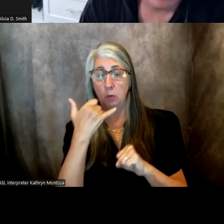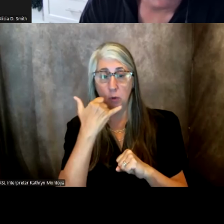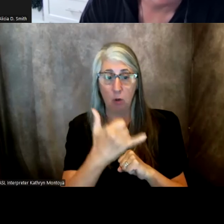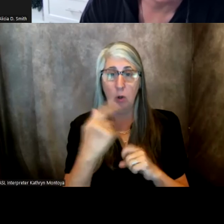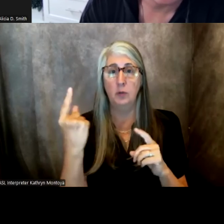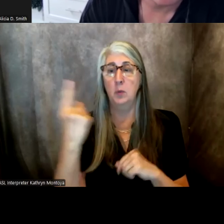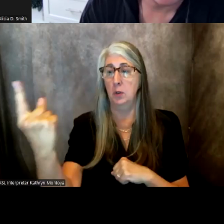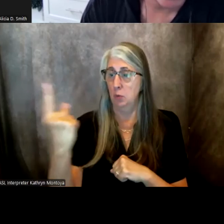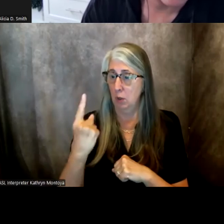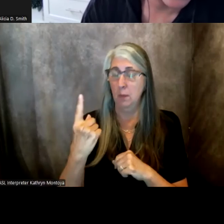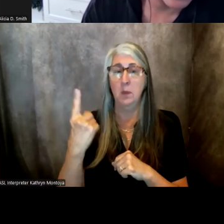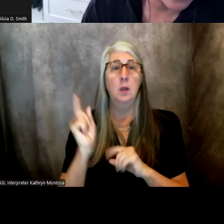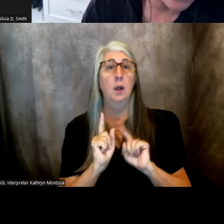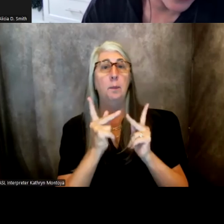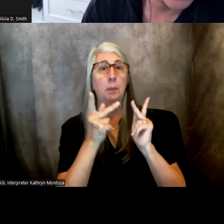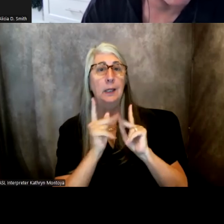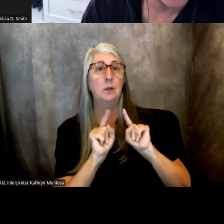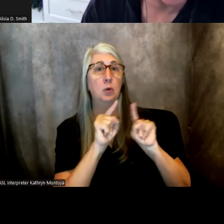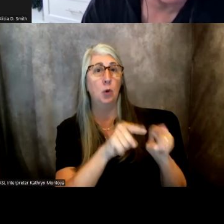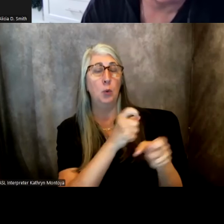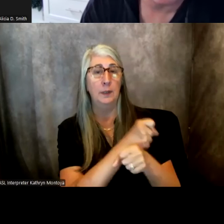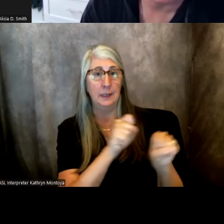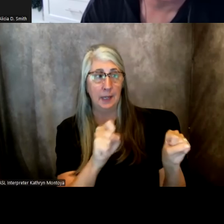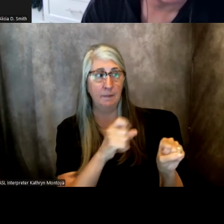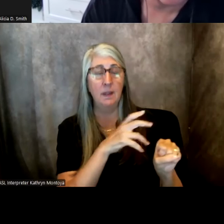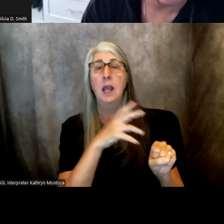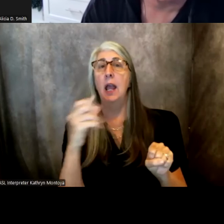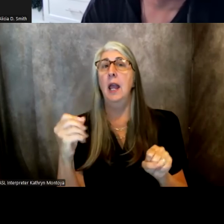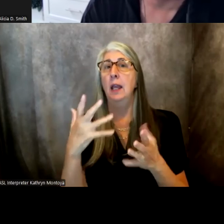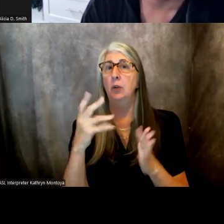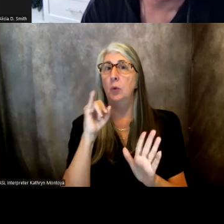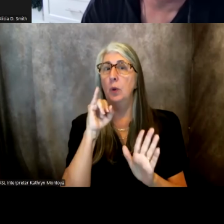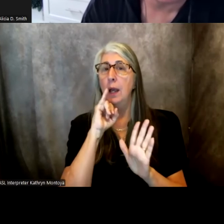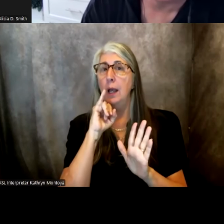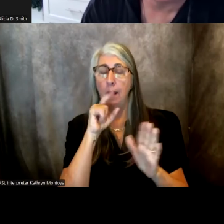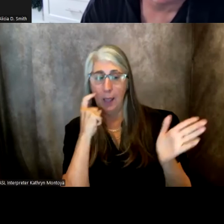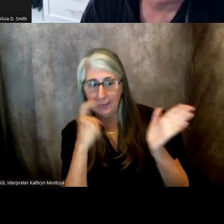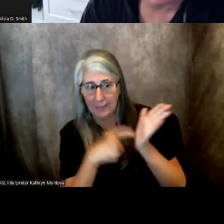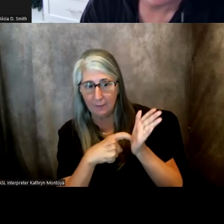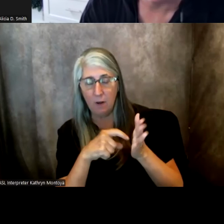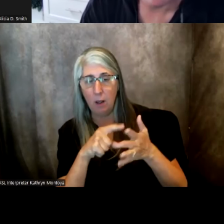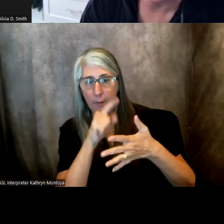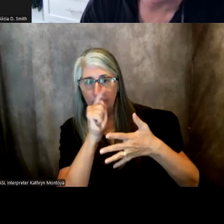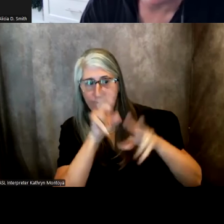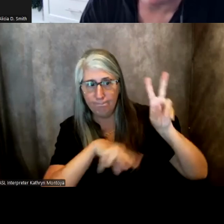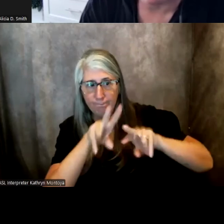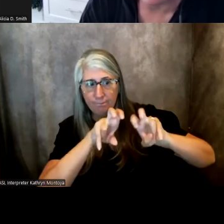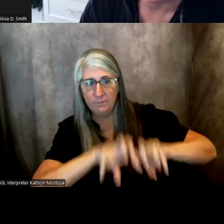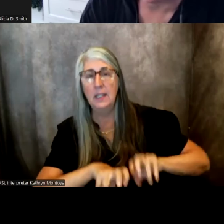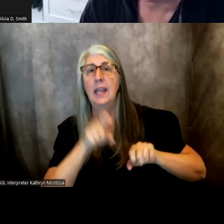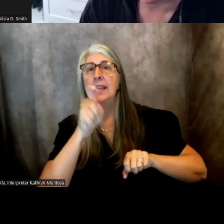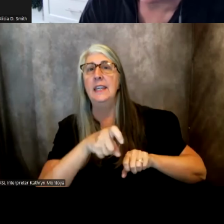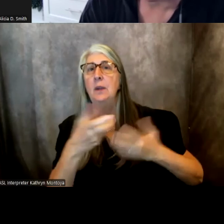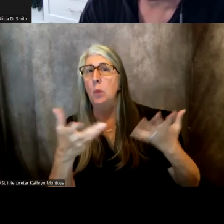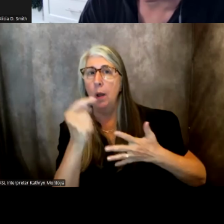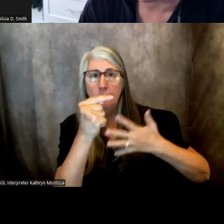safe, but also facilitate the identification of needs at the beginning on an ongoing basis, and make sure that